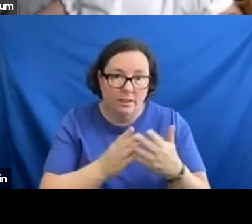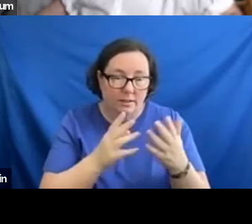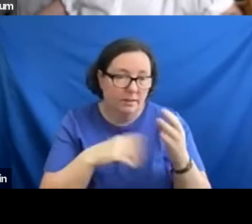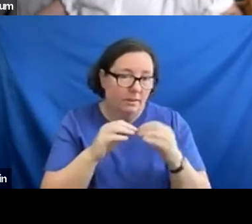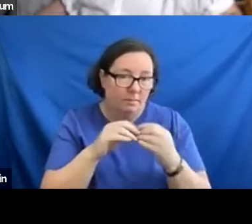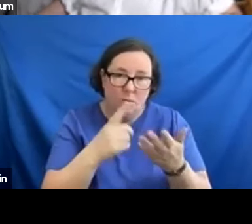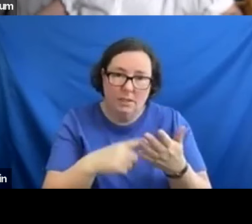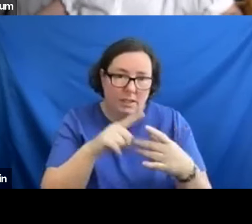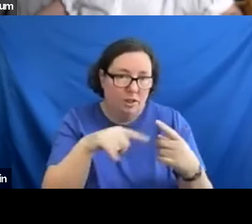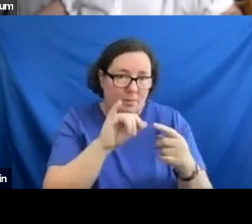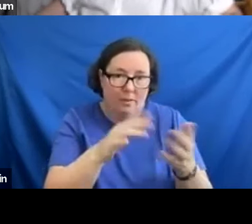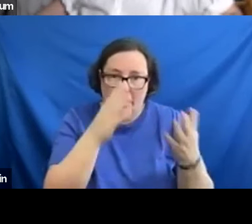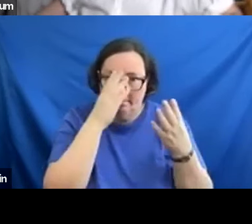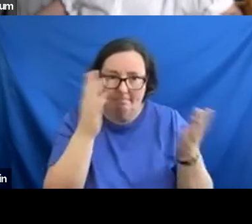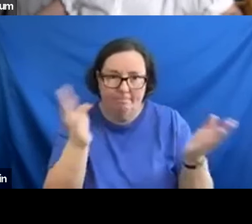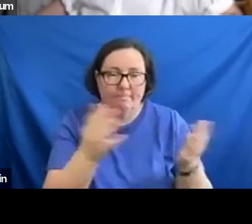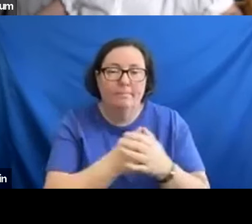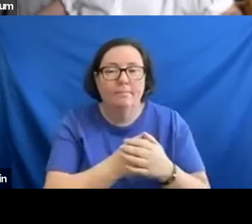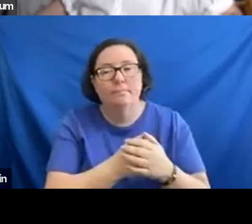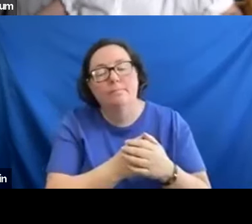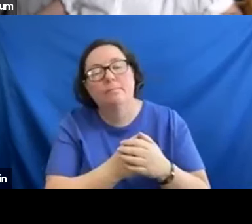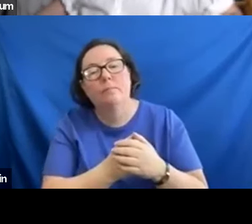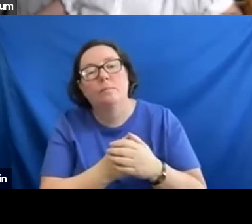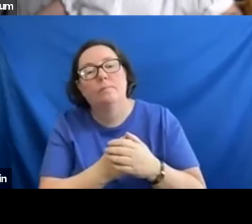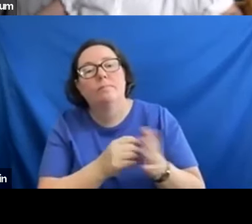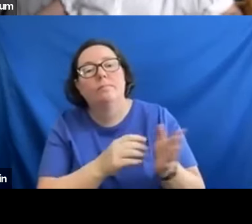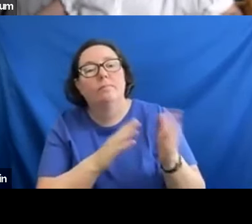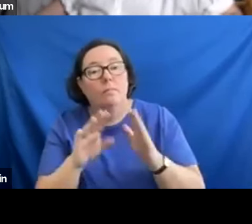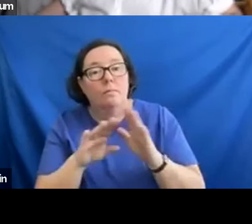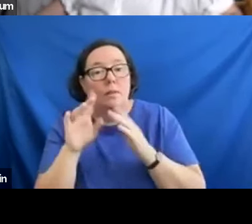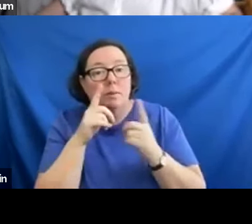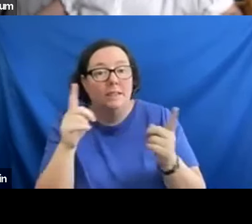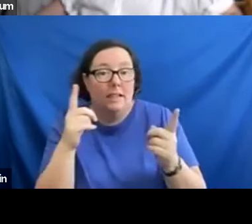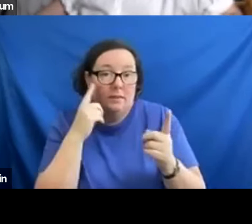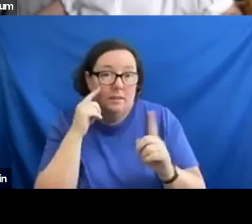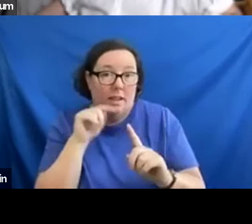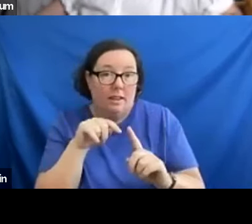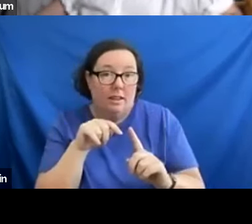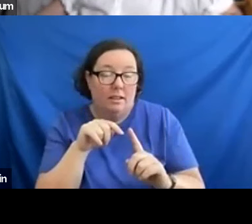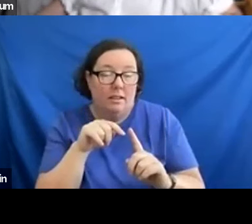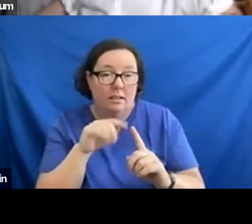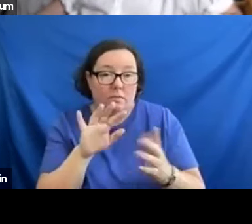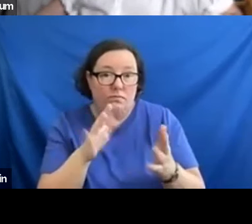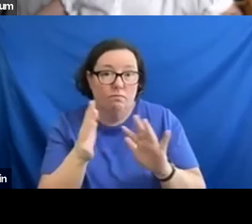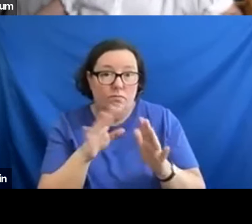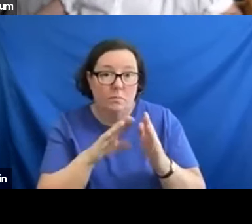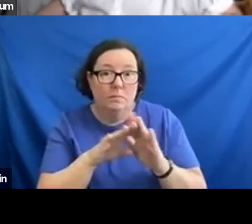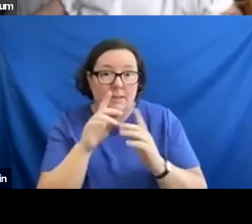discussion around that as we get to it. We were successful, I believe, to a certain